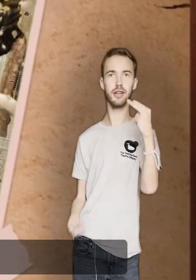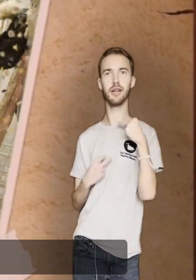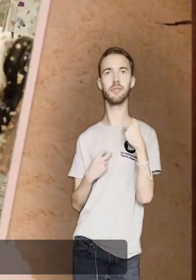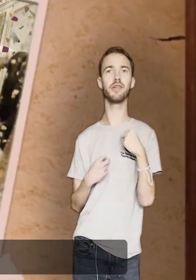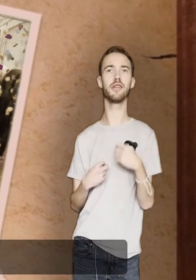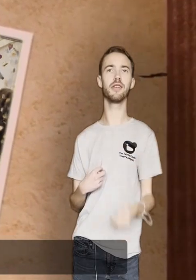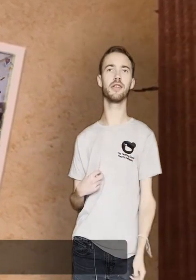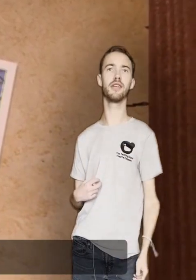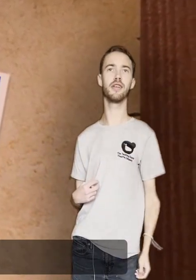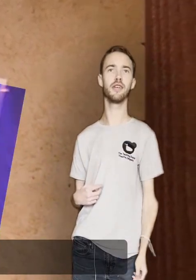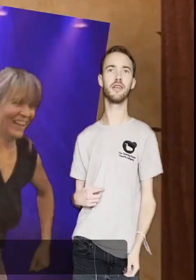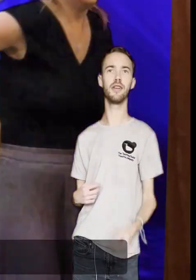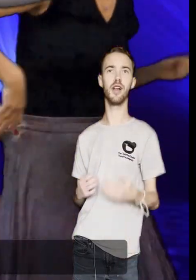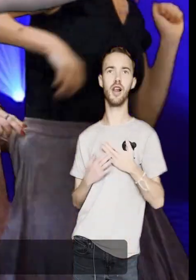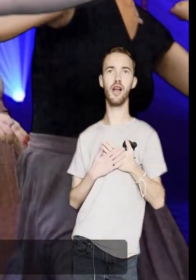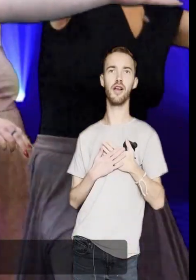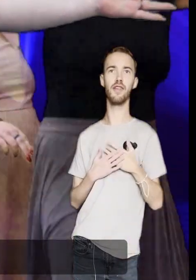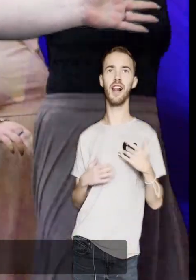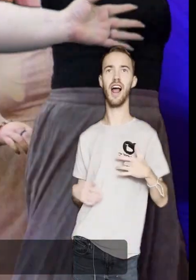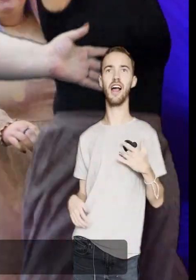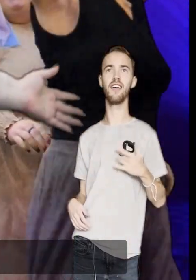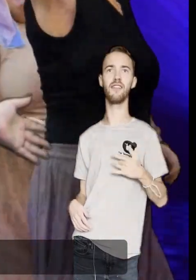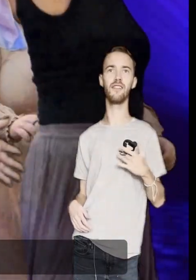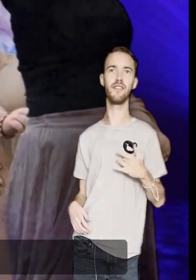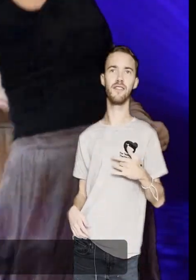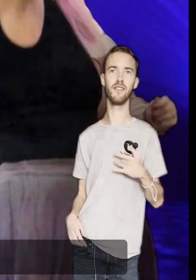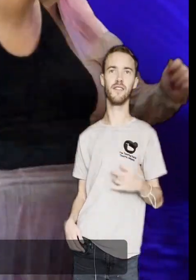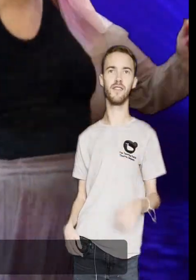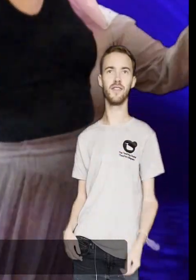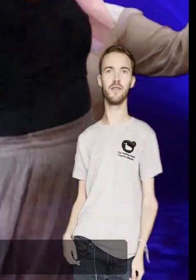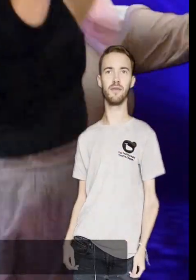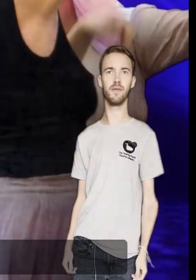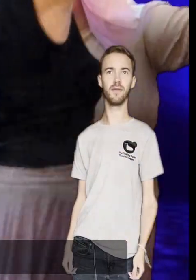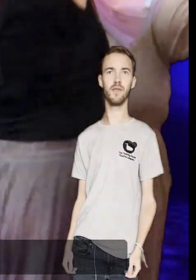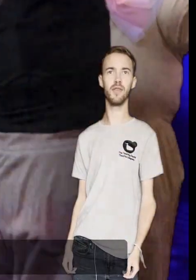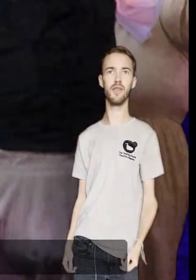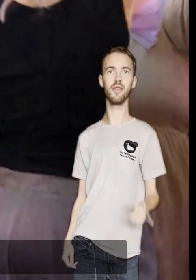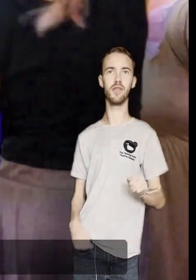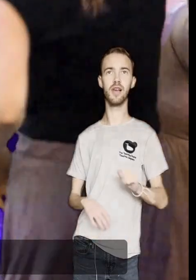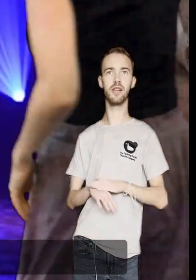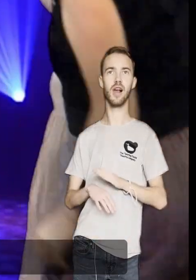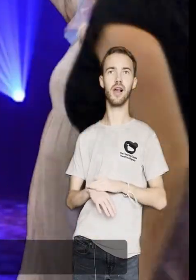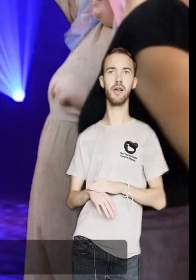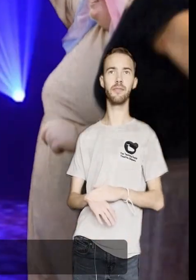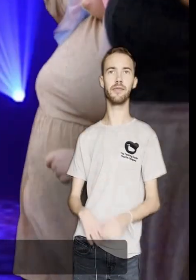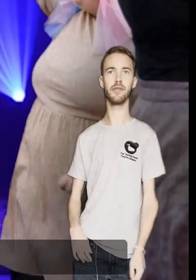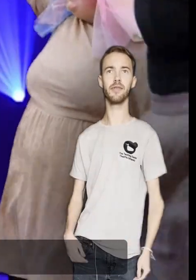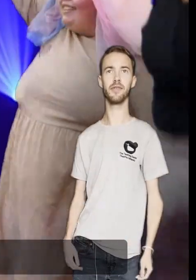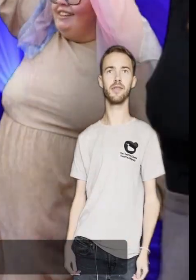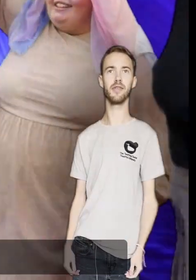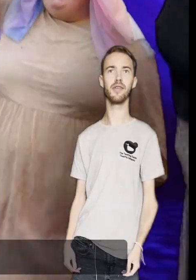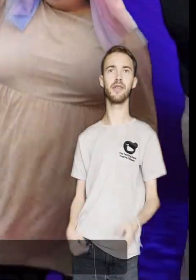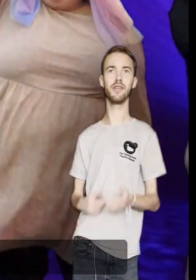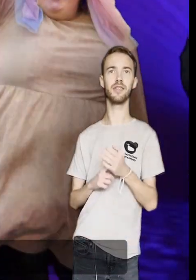you see me? Loving life. This is our time.